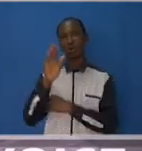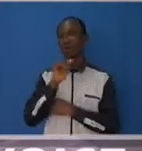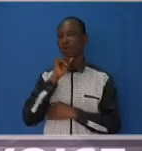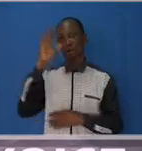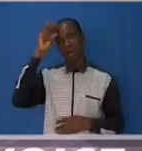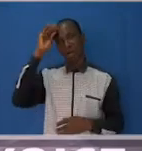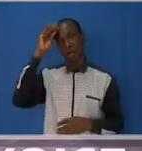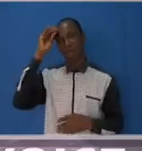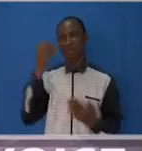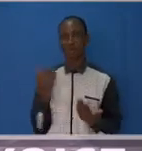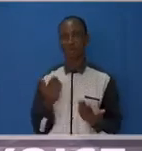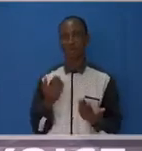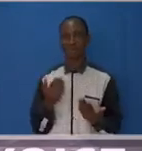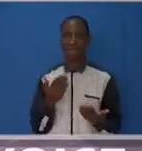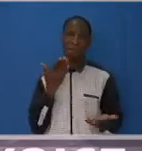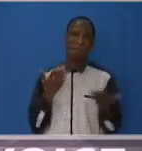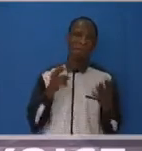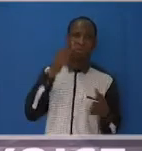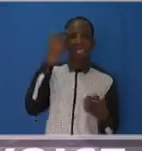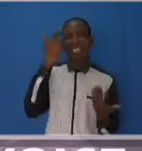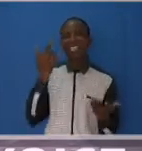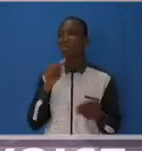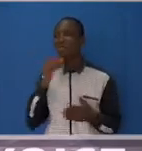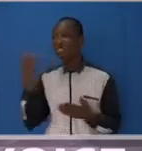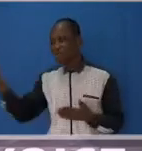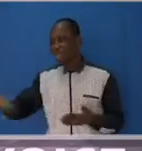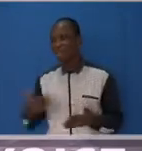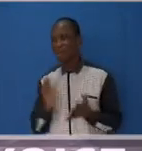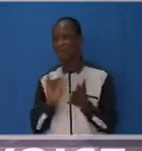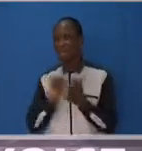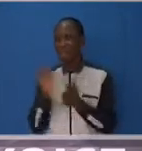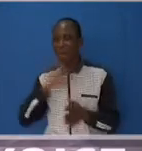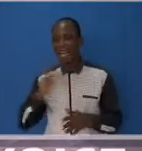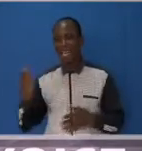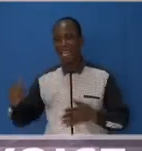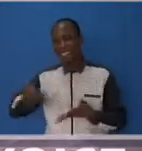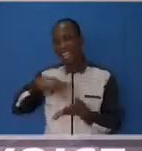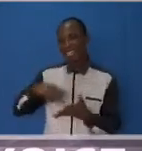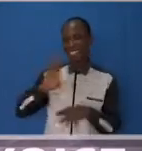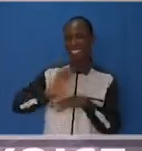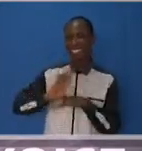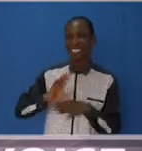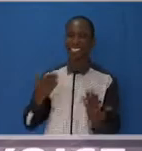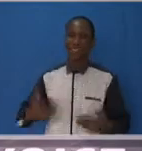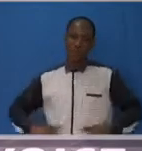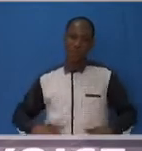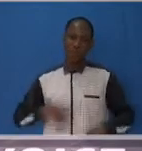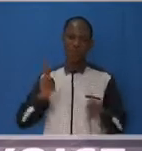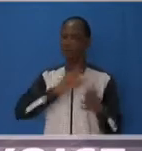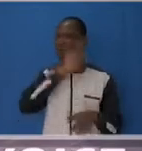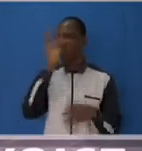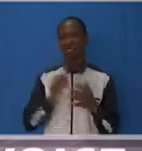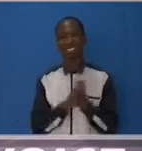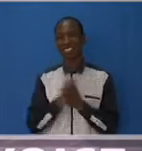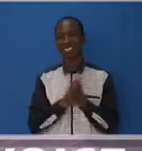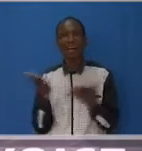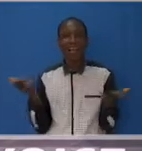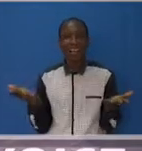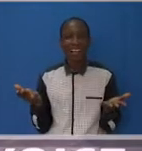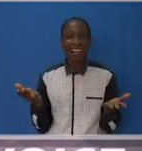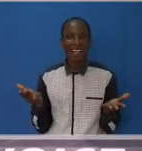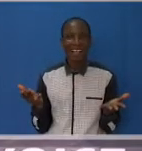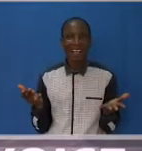yo se si amasa ne mana maso no mu a ebede na mrantye ne mabawa no omani agye aso no ho no mu aba emrantye ne